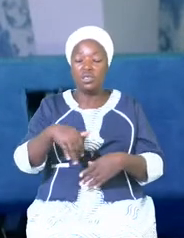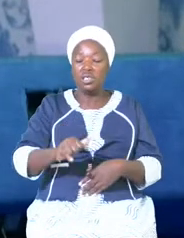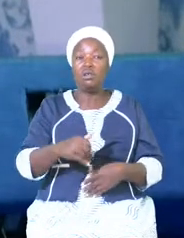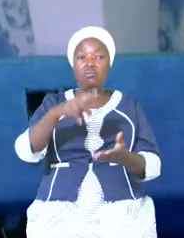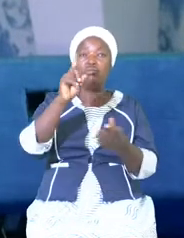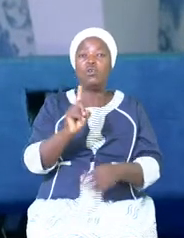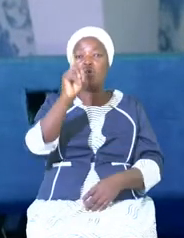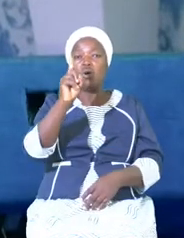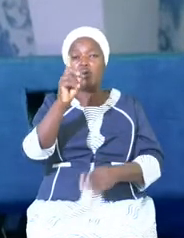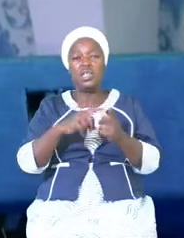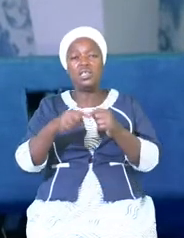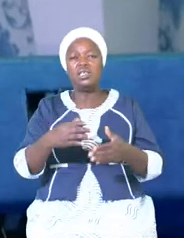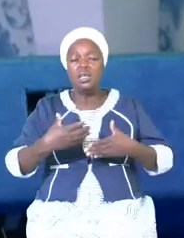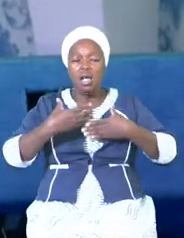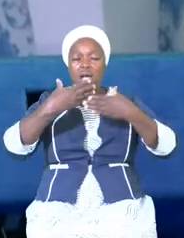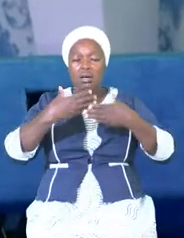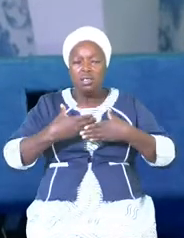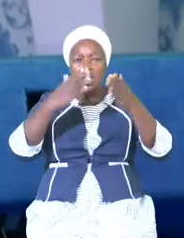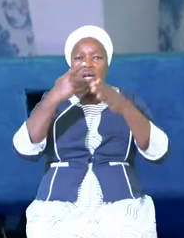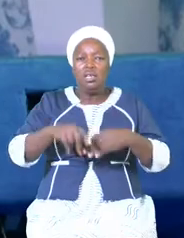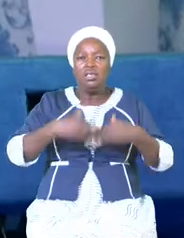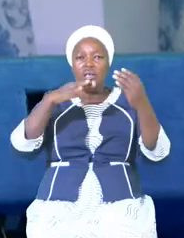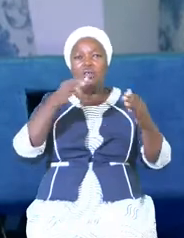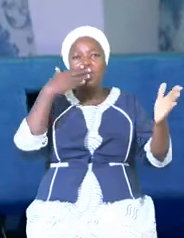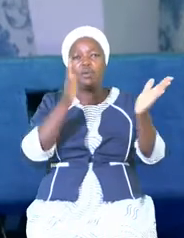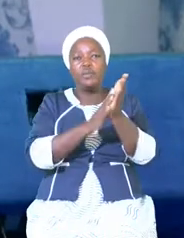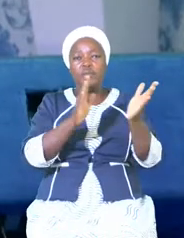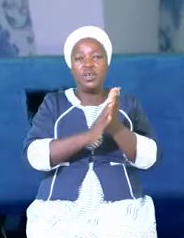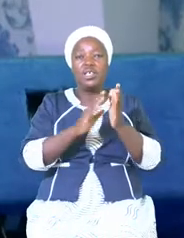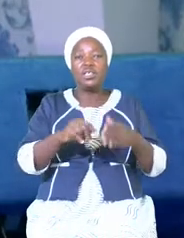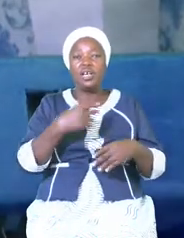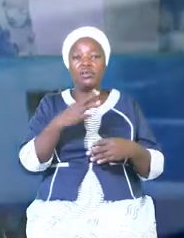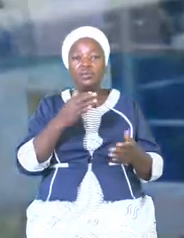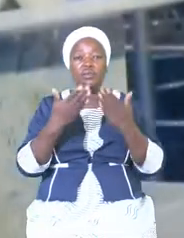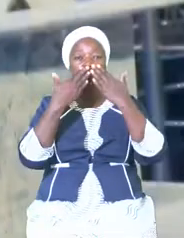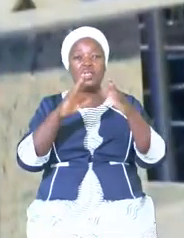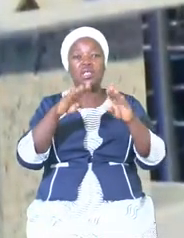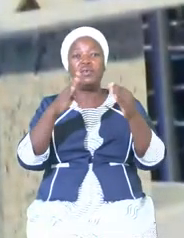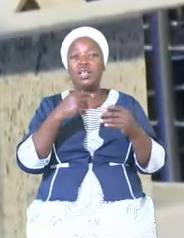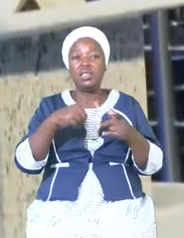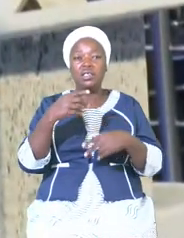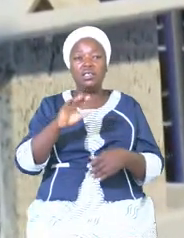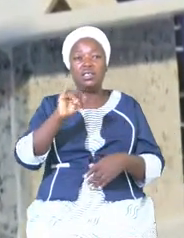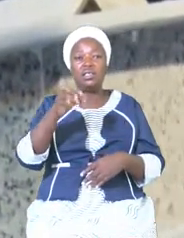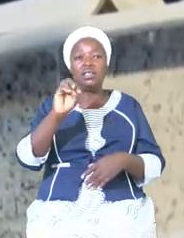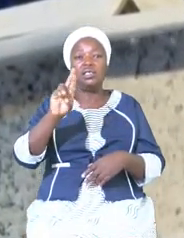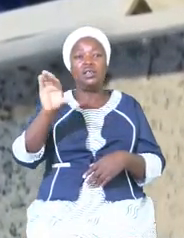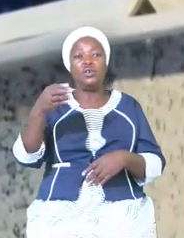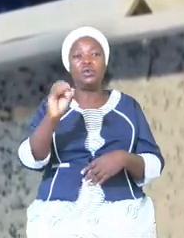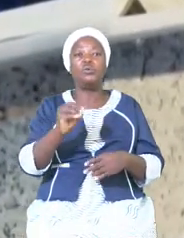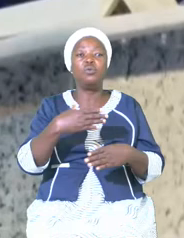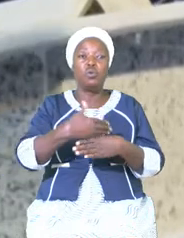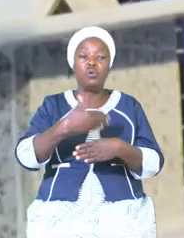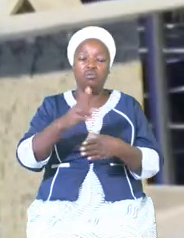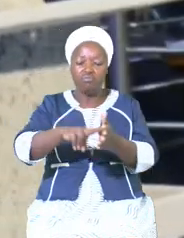the shout of praise and the shout of thanksgiving, and the Jericho walls fell down flat. And when you